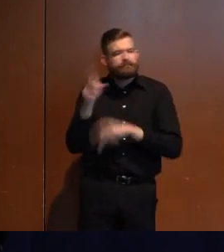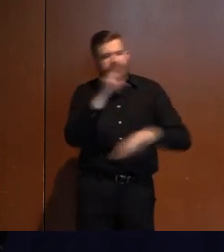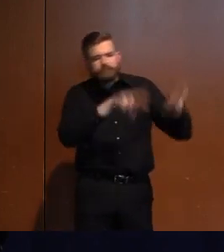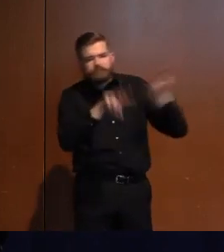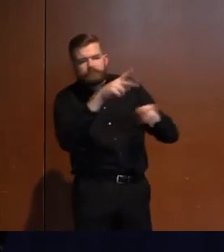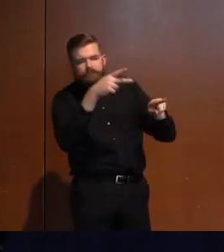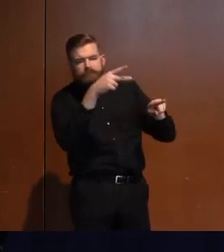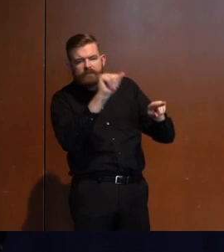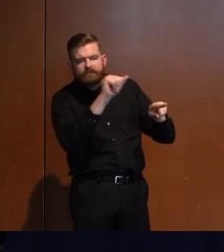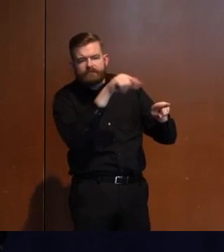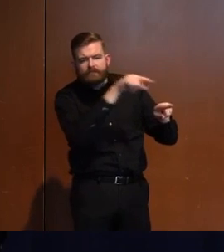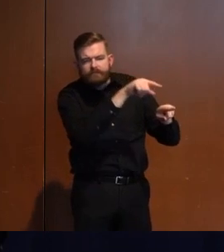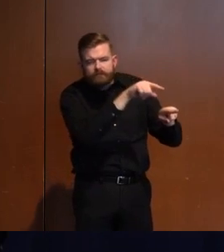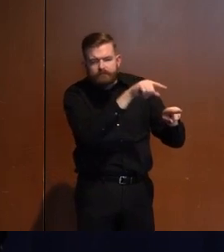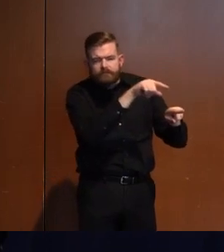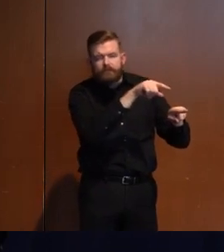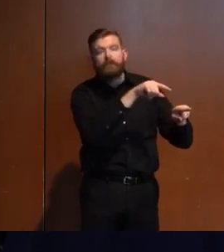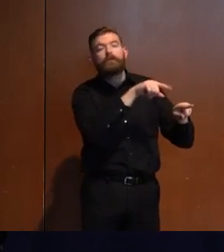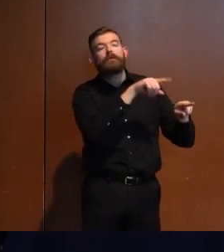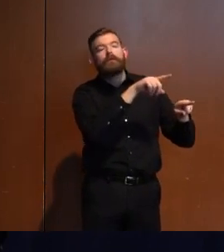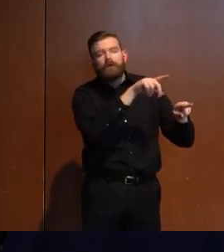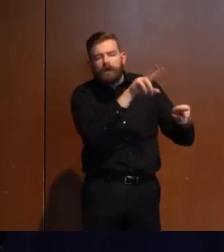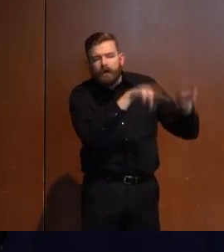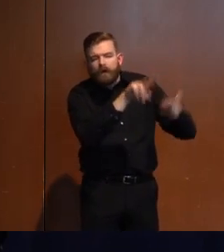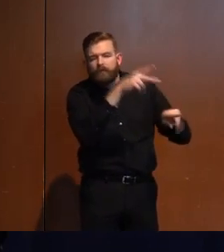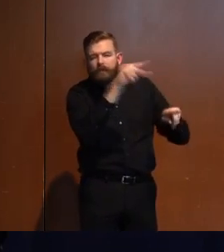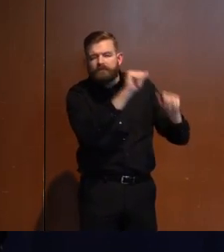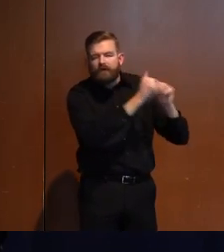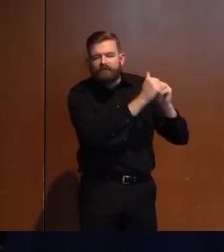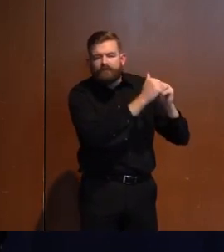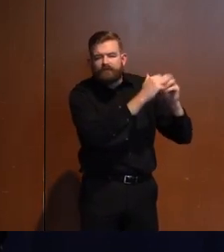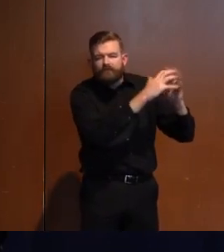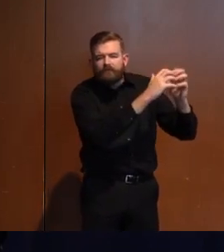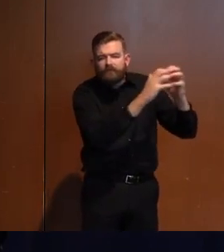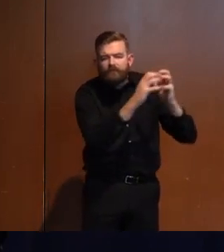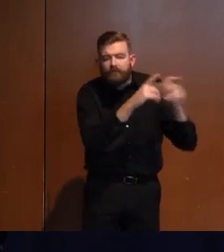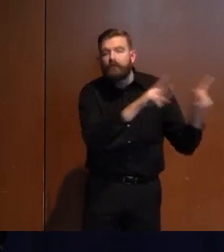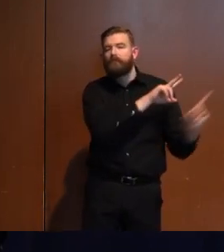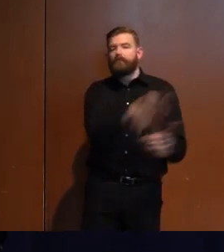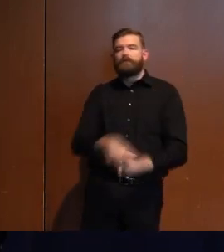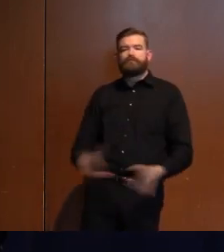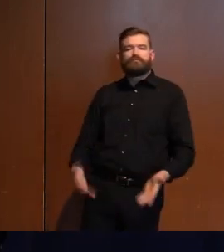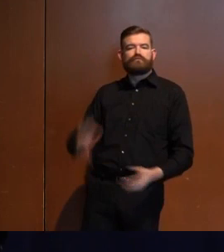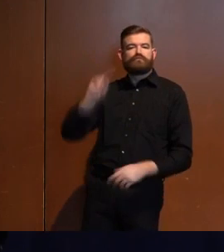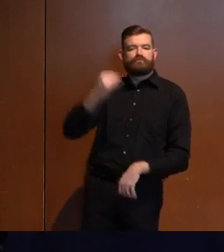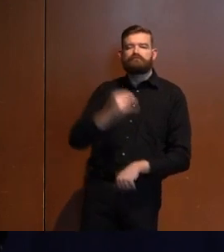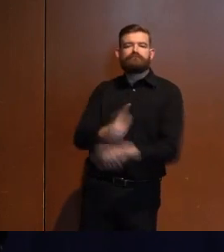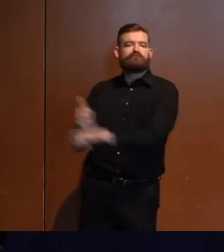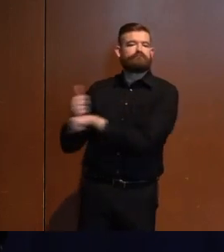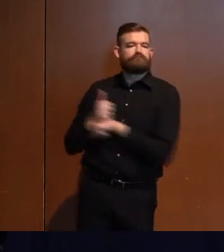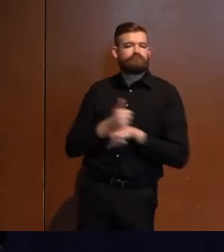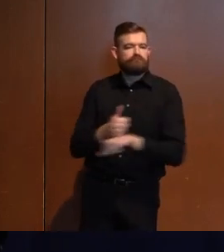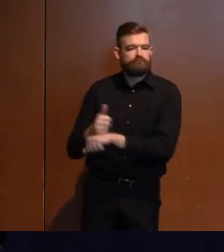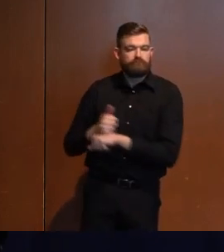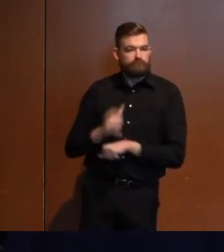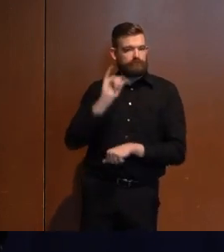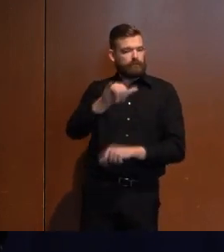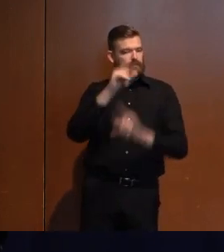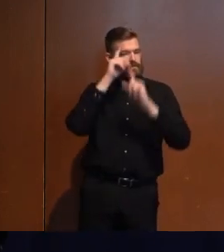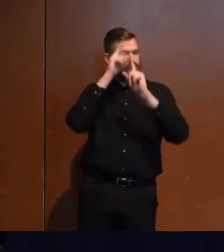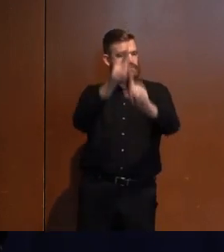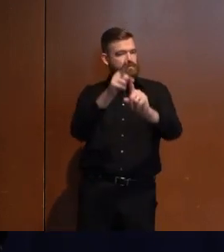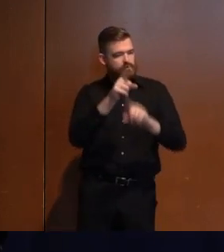short order, that makes things in New Jersey go smoothly and more effectively, that's what we're going to do. And I'm certain that that